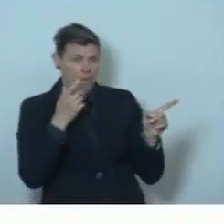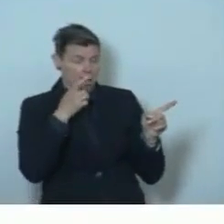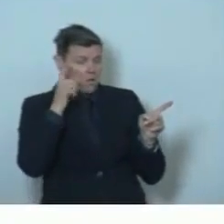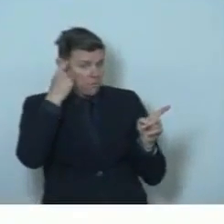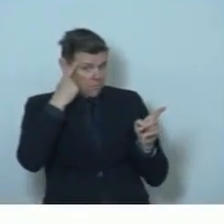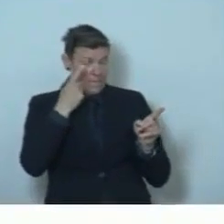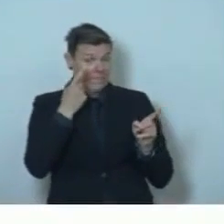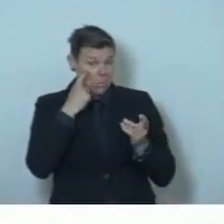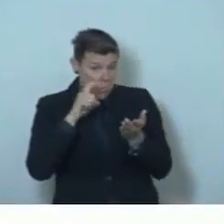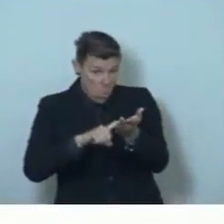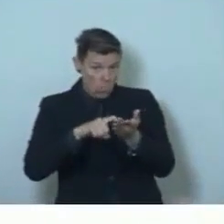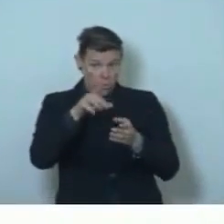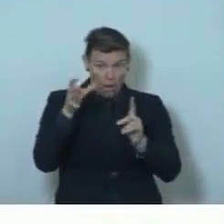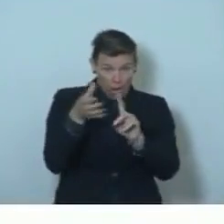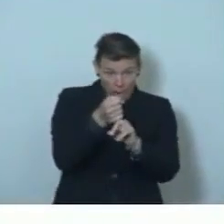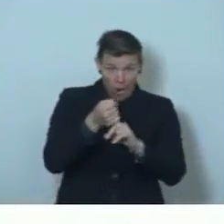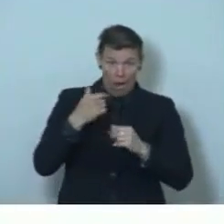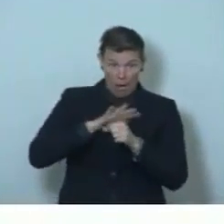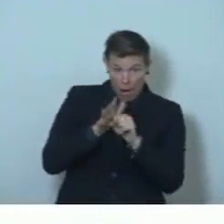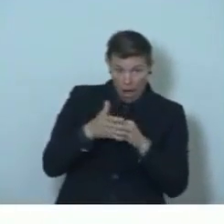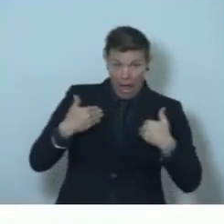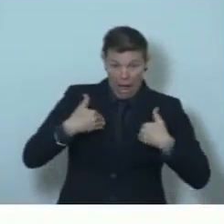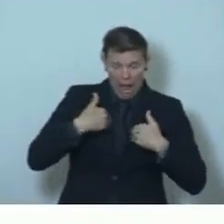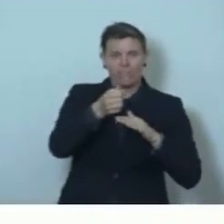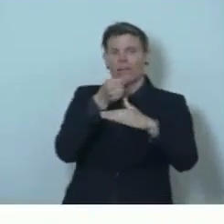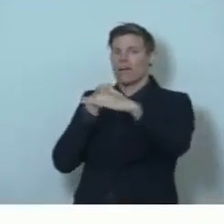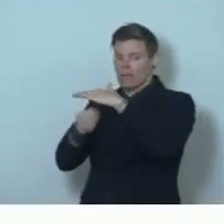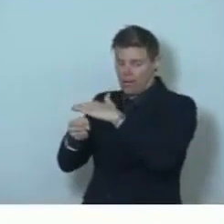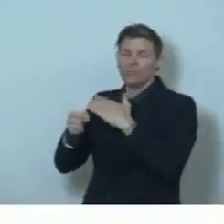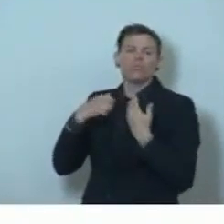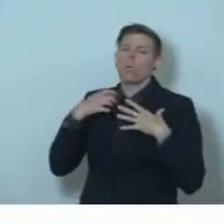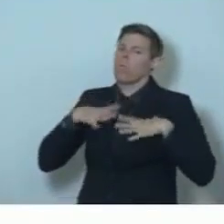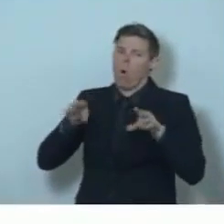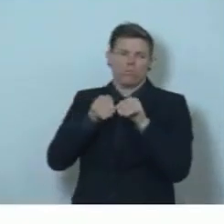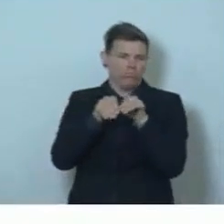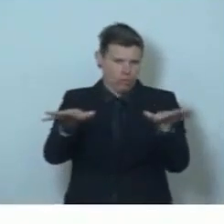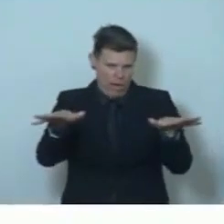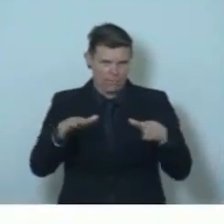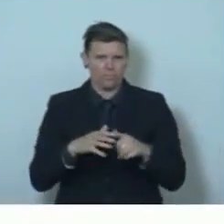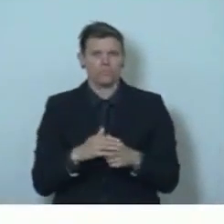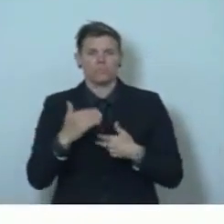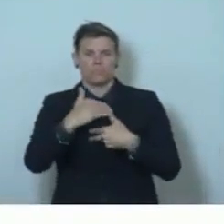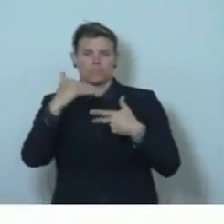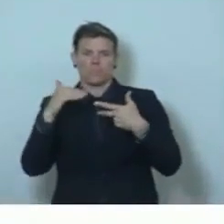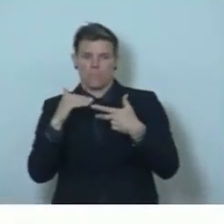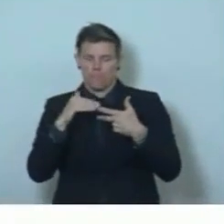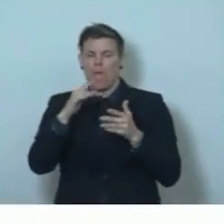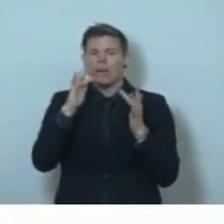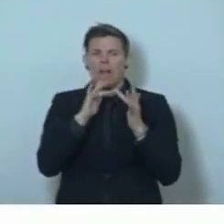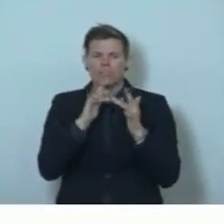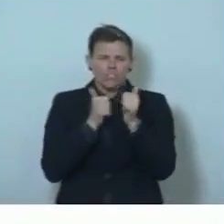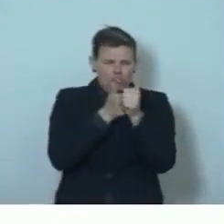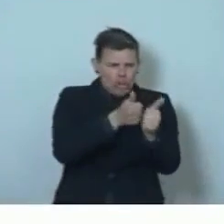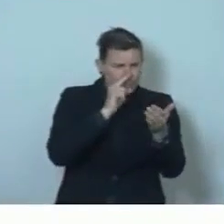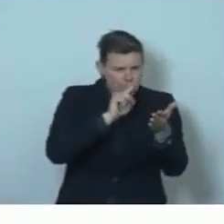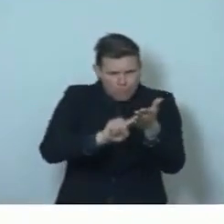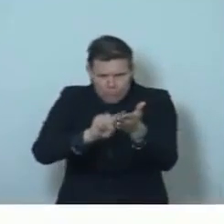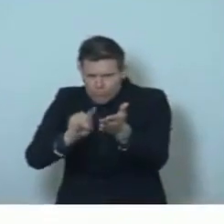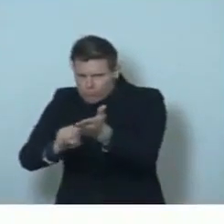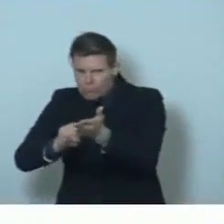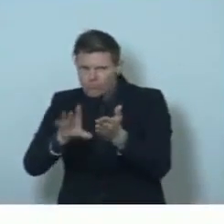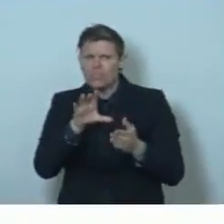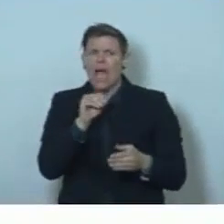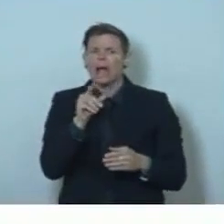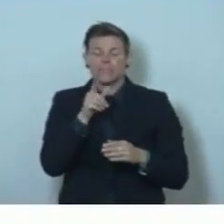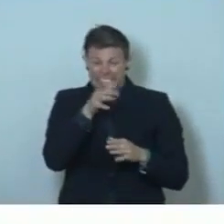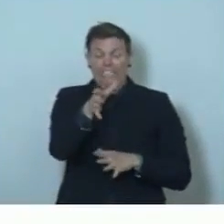them so they don't spread the disease to others. Contact tracing and isolation capacity, I told you we would have metrics